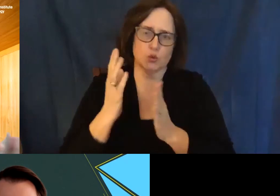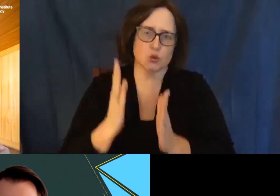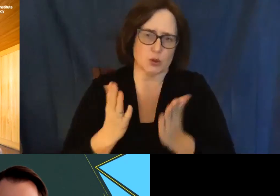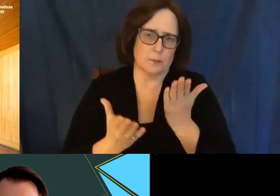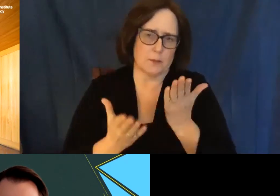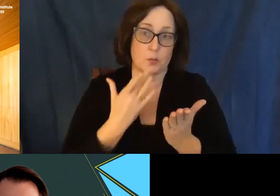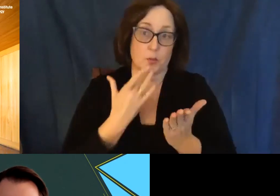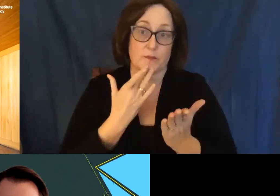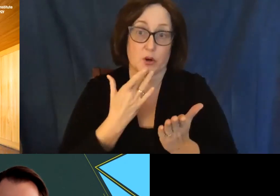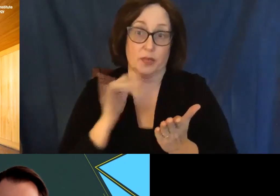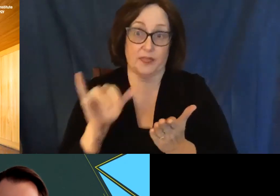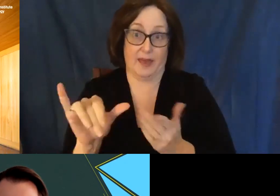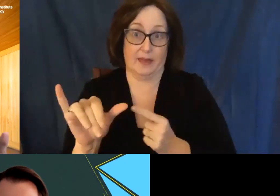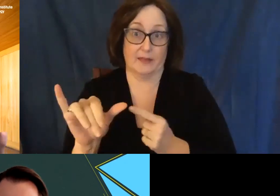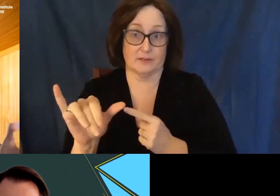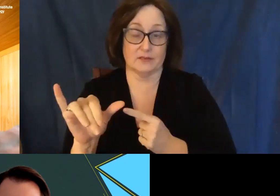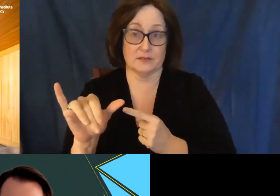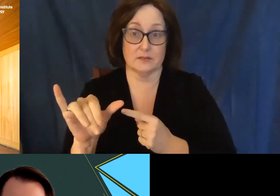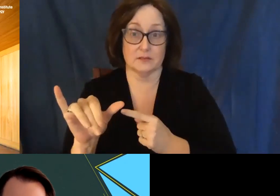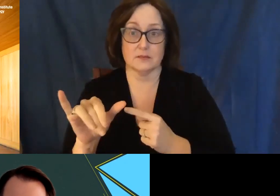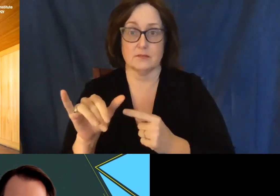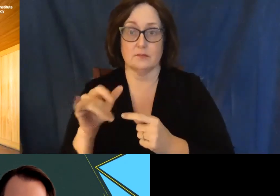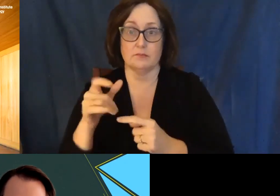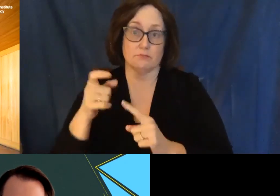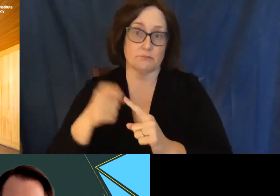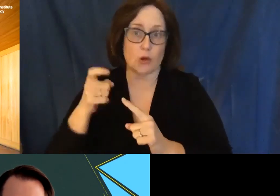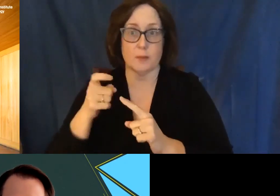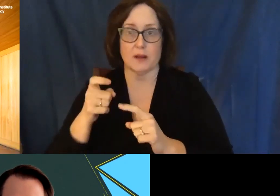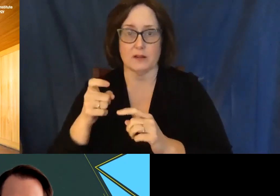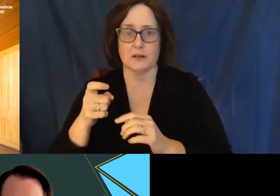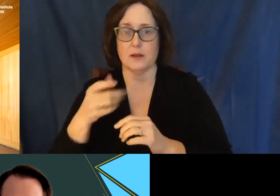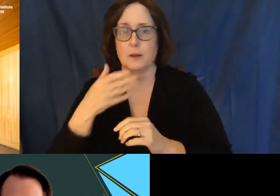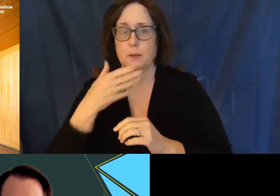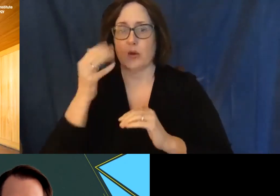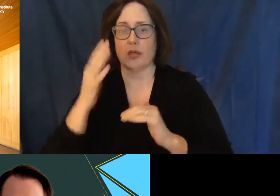feature instead of like focus on the keystroke.